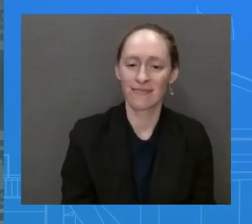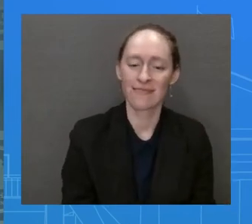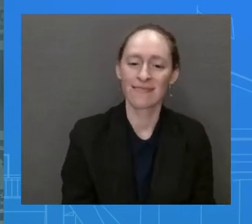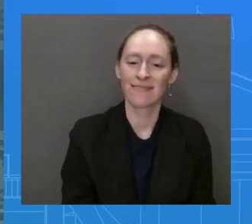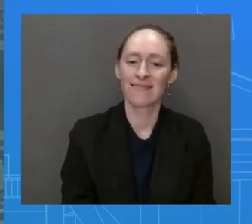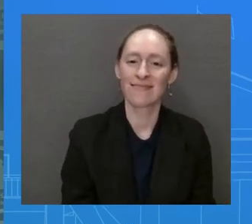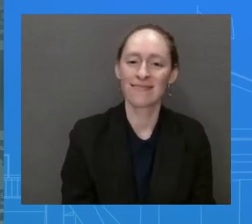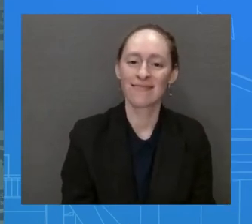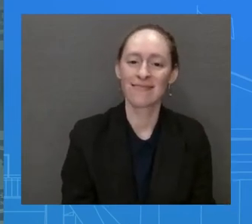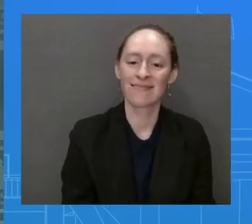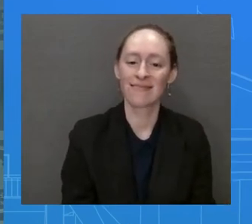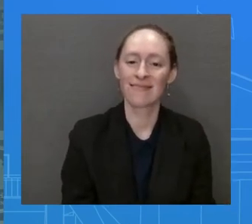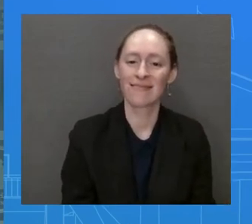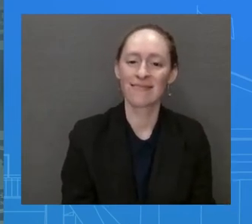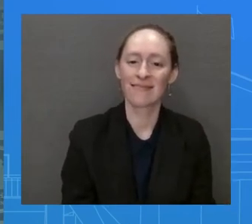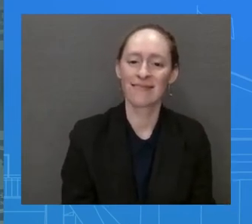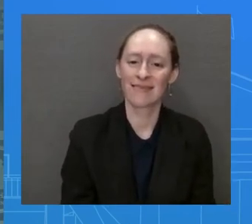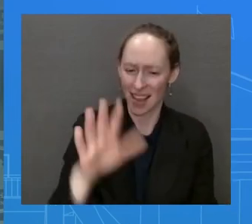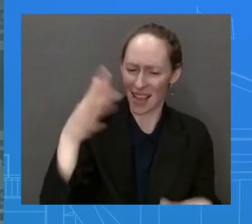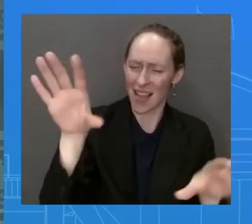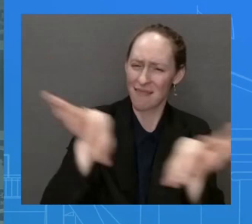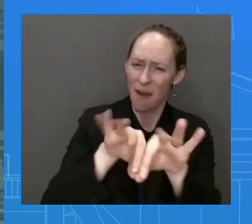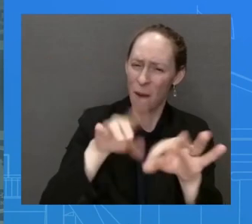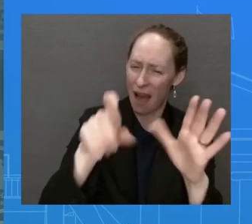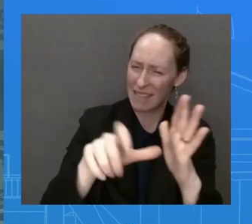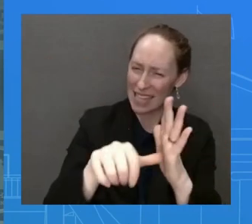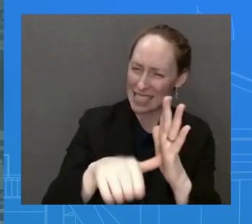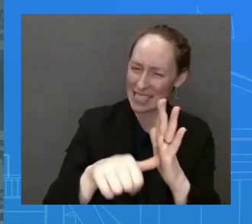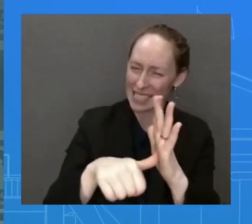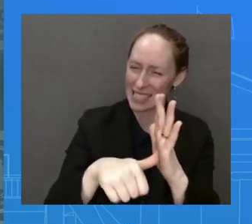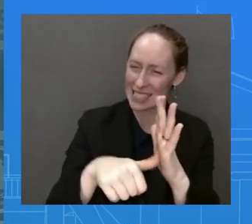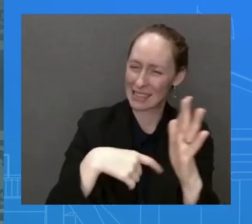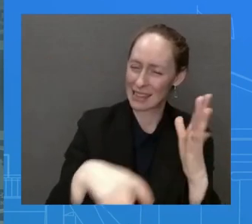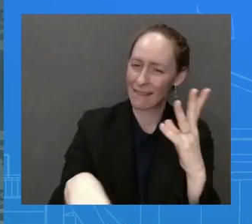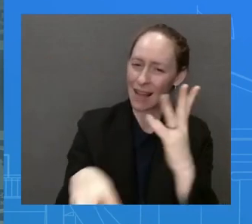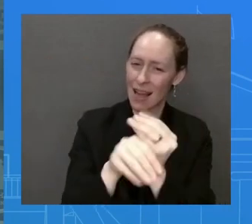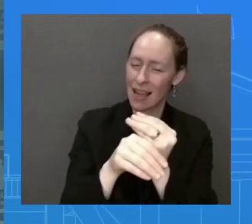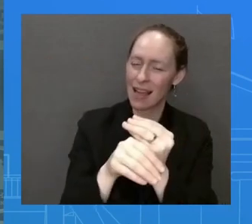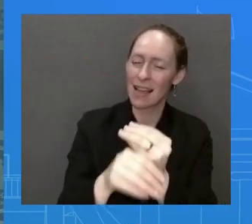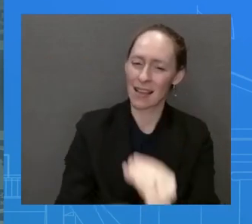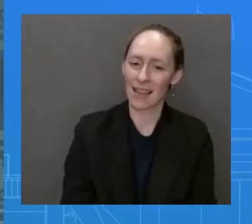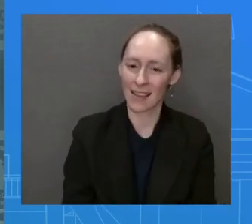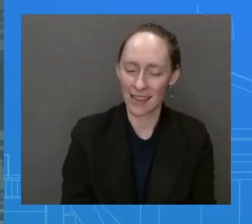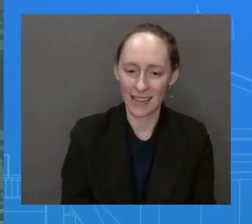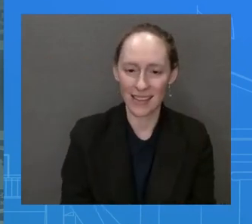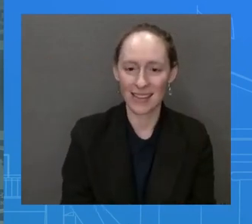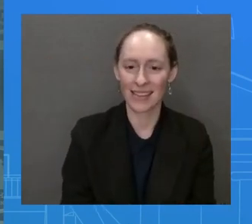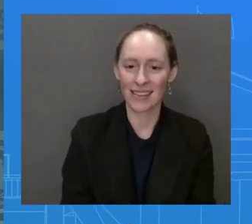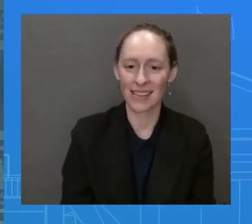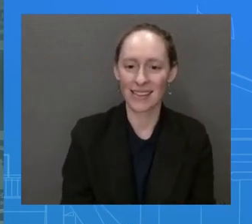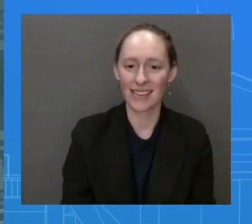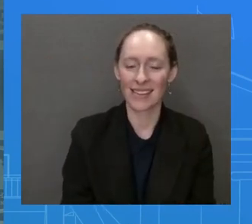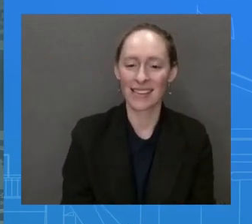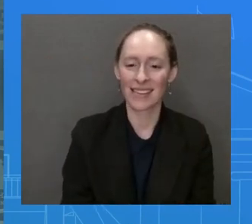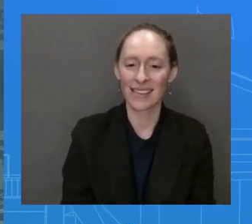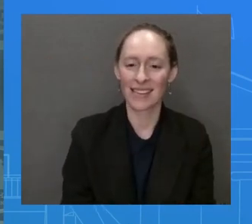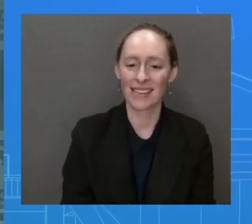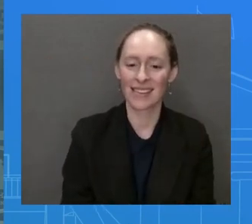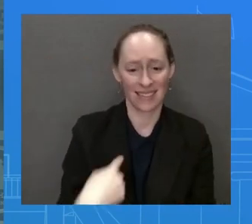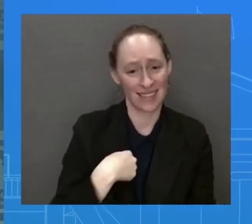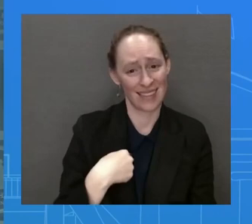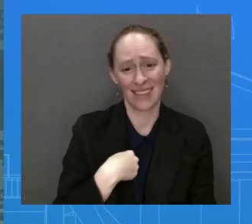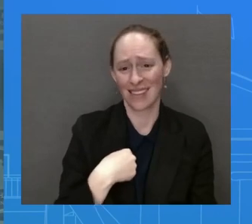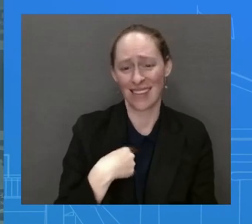say this, Georgia did go for Joe Biden, all right? Go ahead, Ebony, last question. Just a